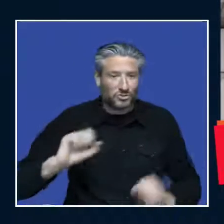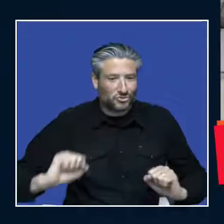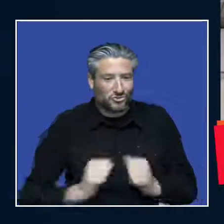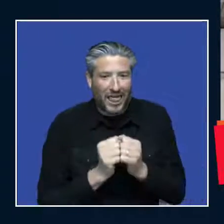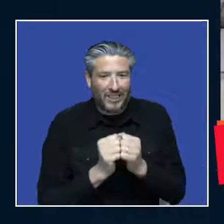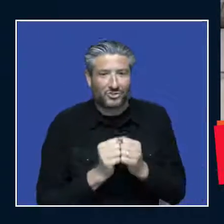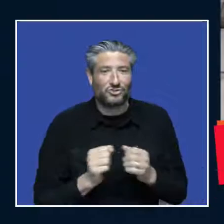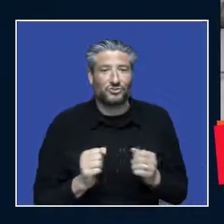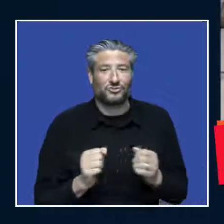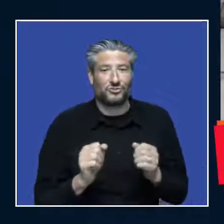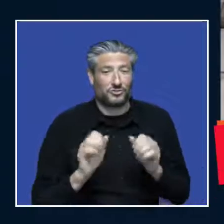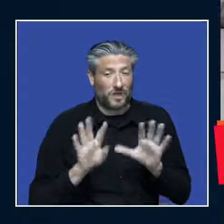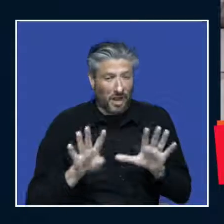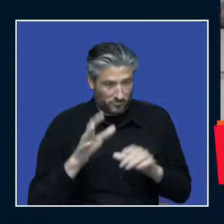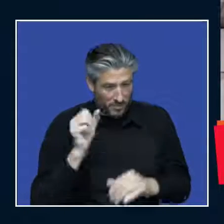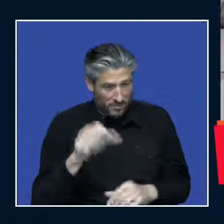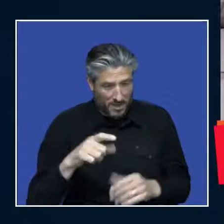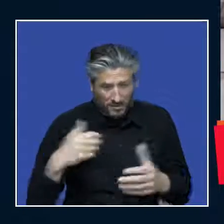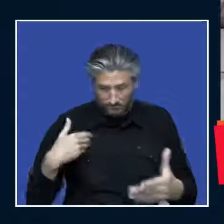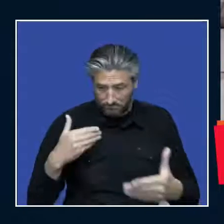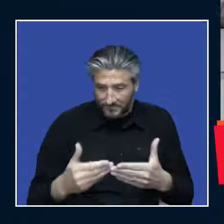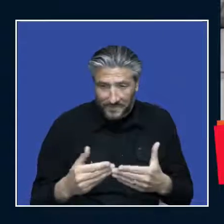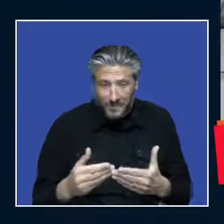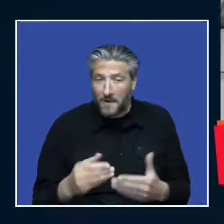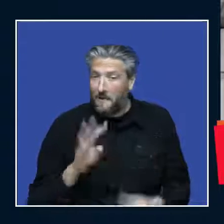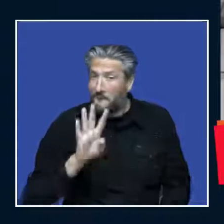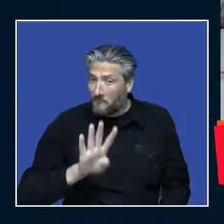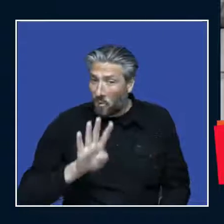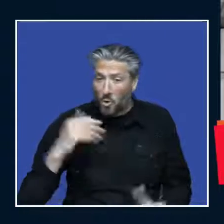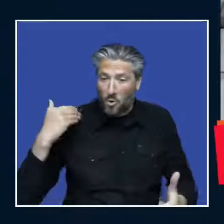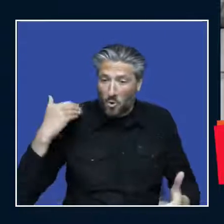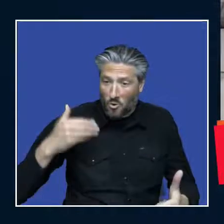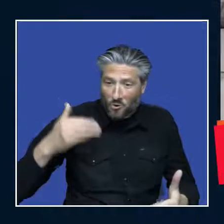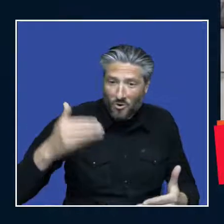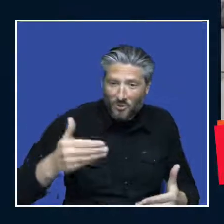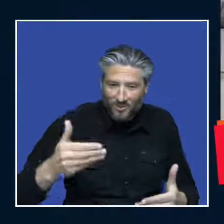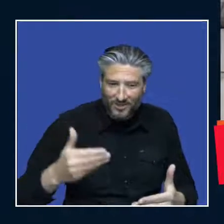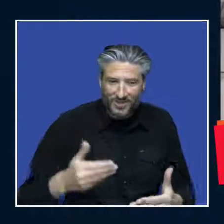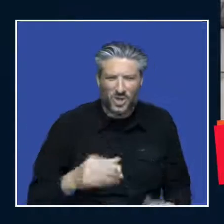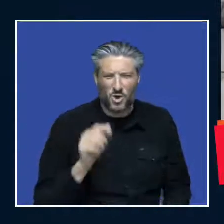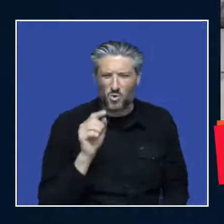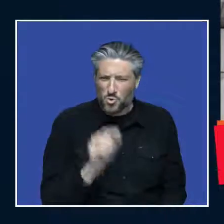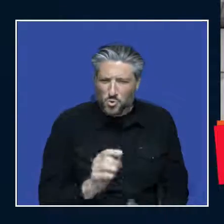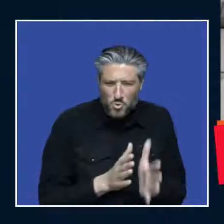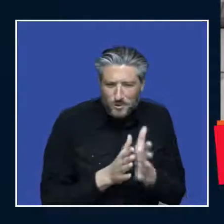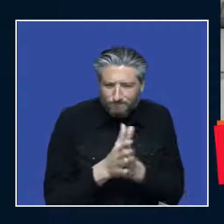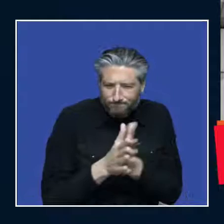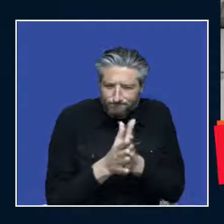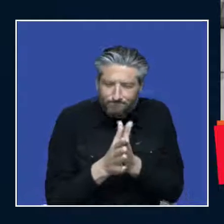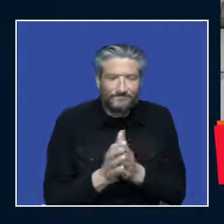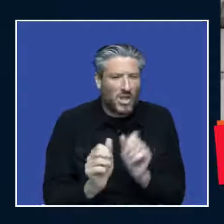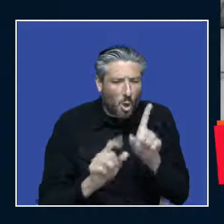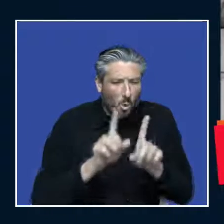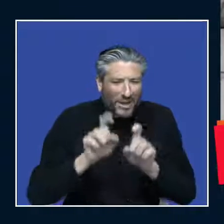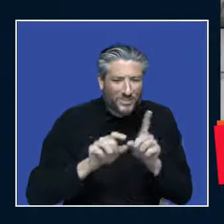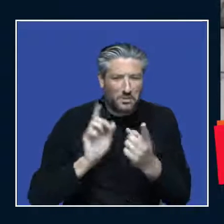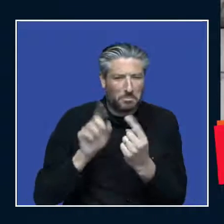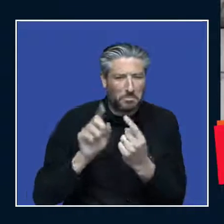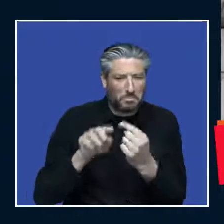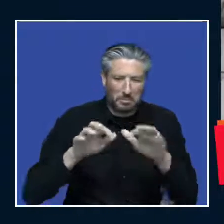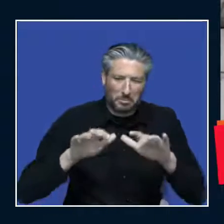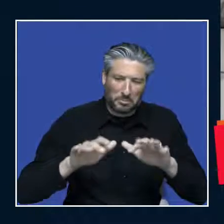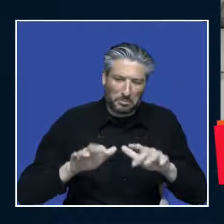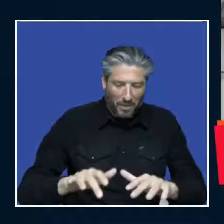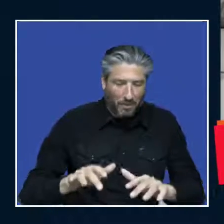our 4 episodes now, you'll be able to answer most of the questions or all the questions, and you will be able to win stuff. So always in for that,